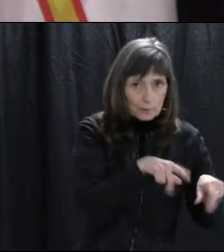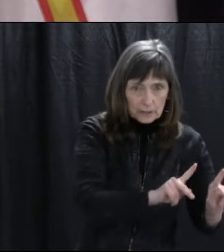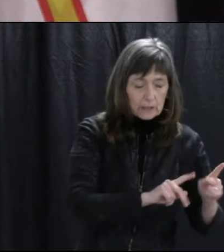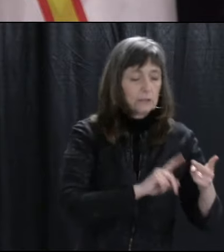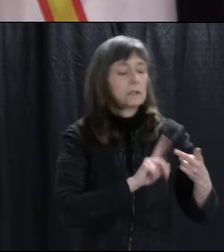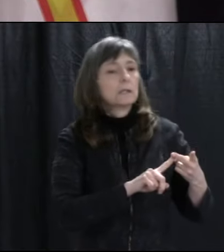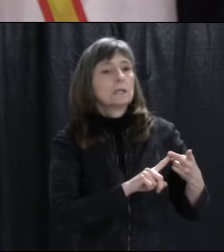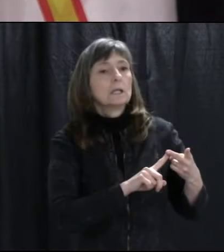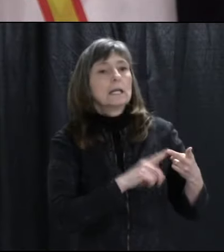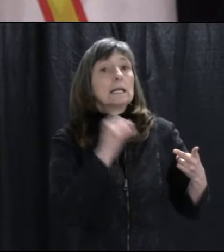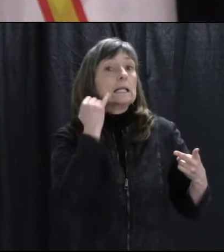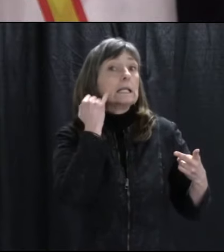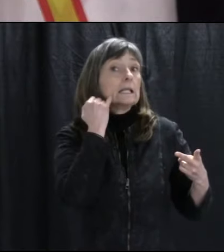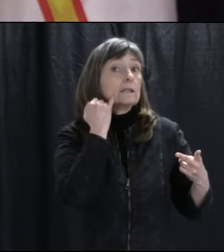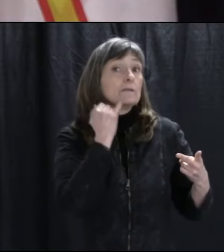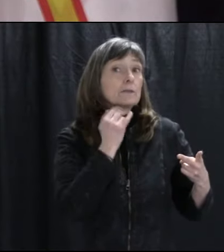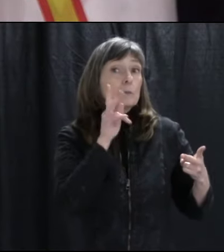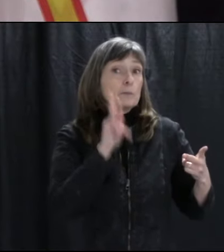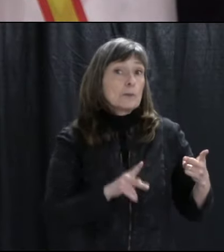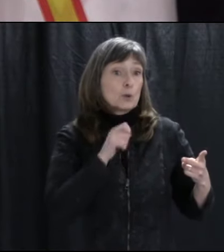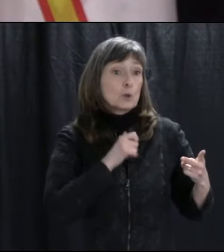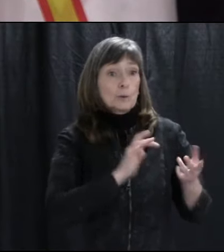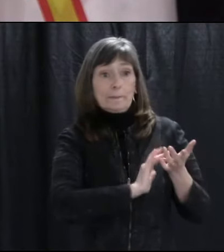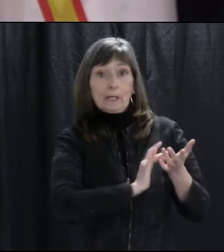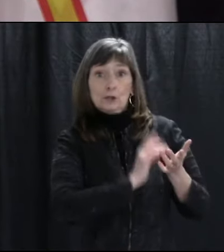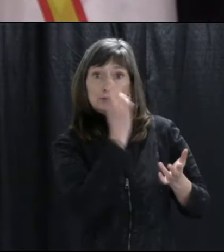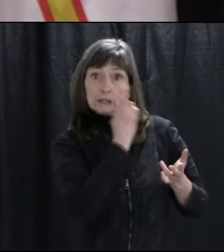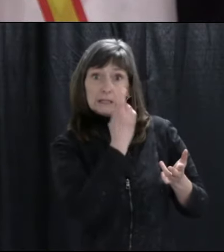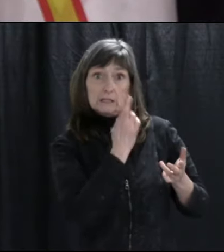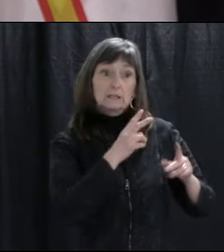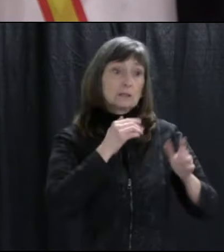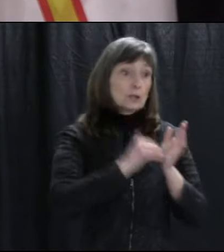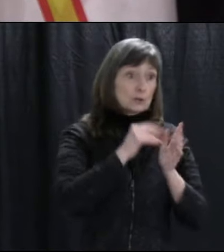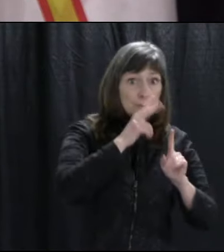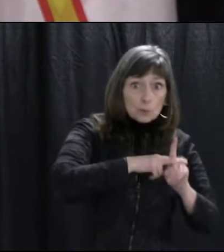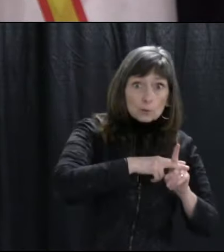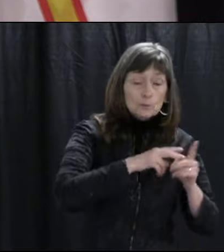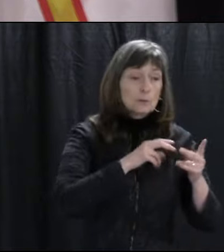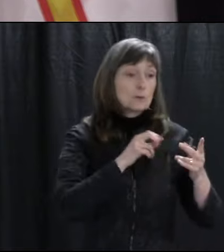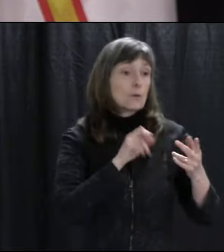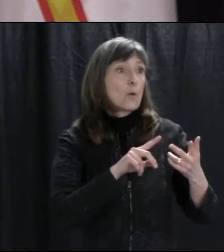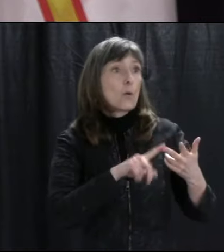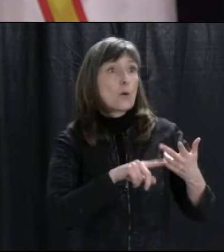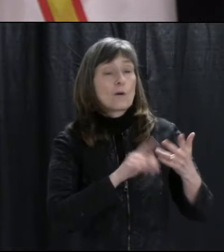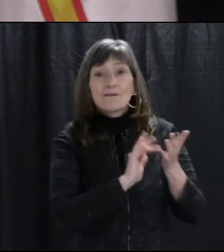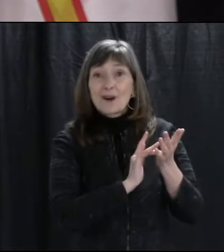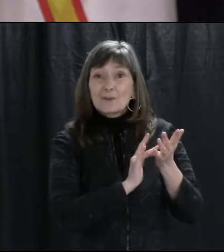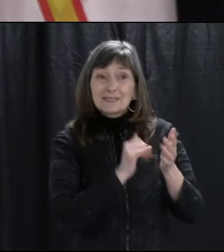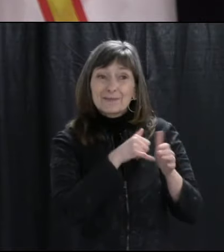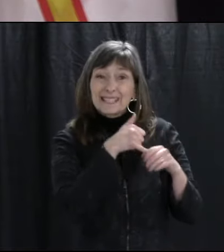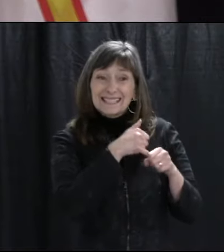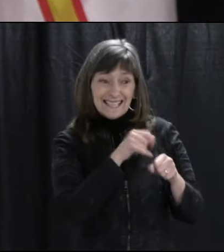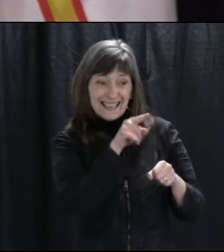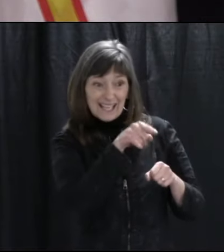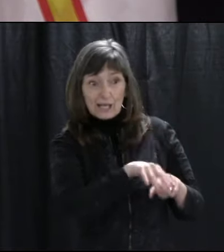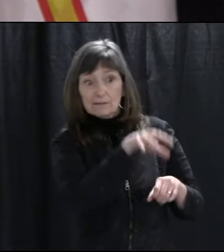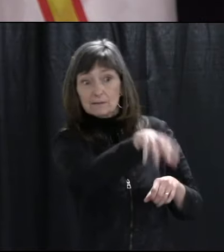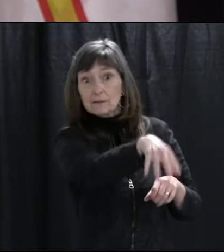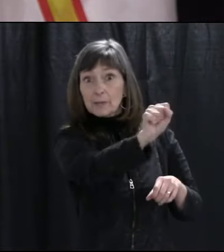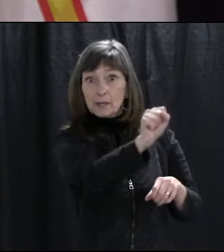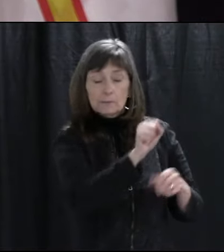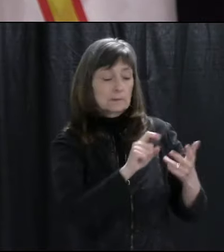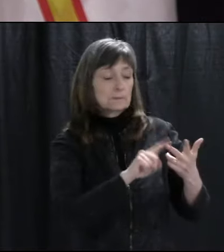for medical reasons, including such things as a doctor appointment or for a pharmacy for medications.